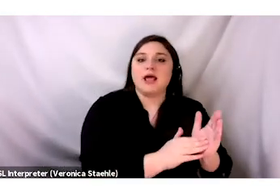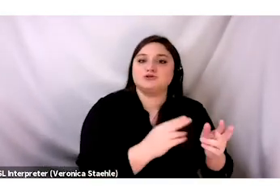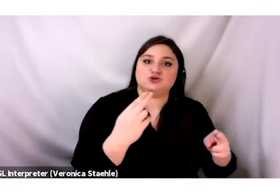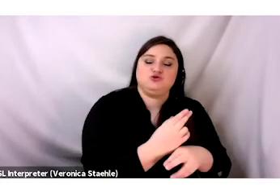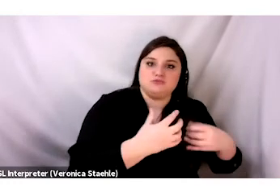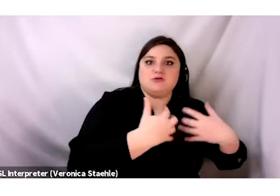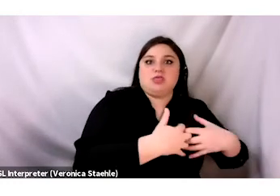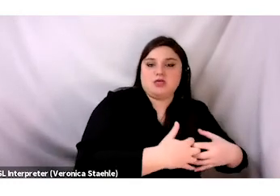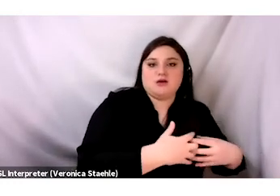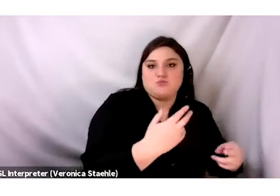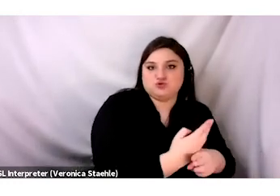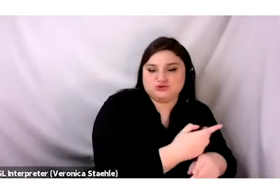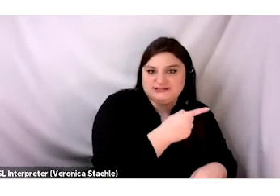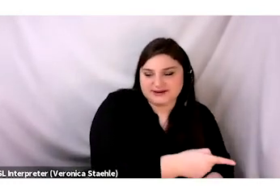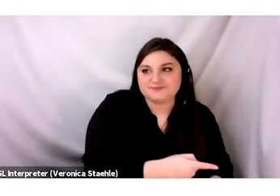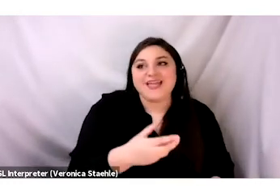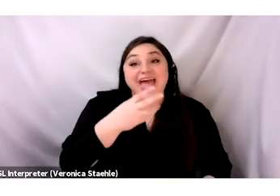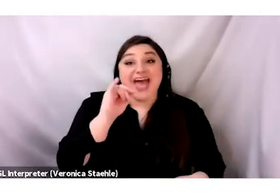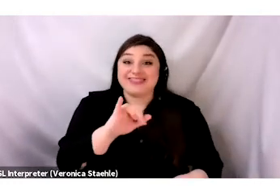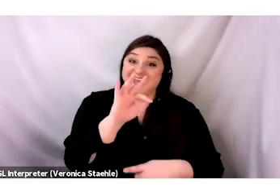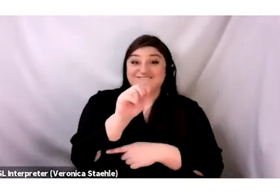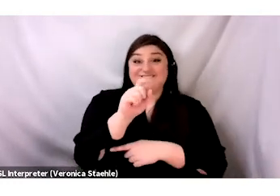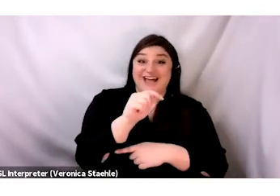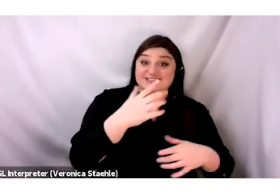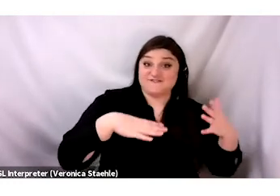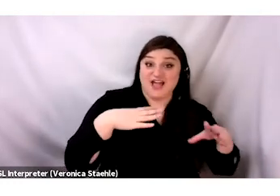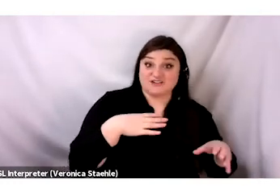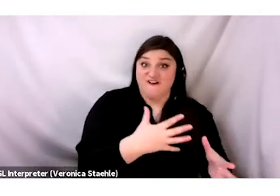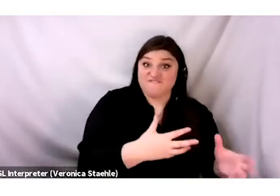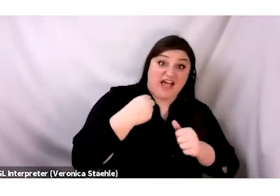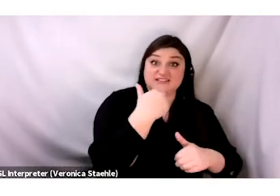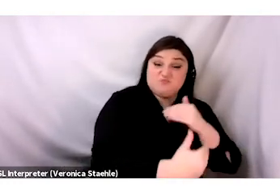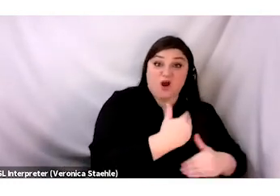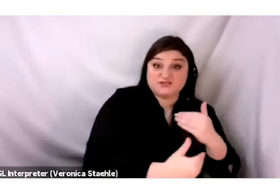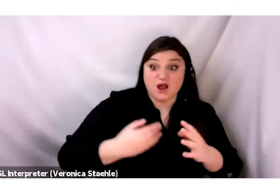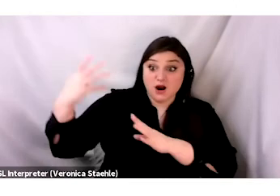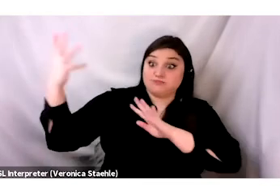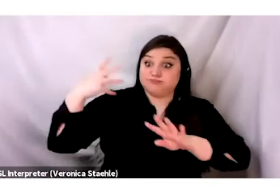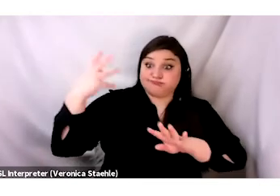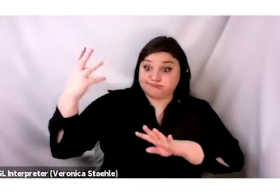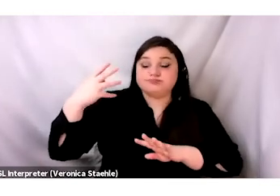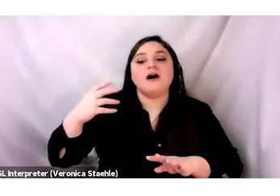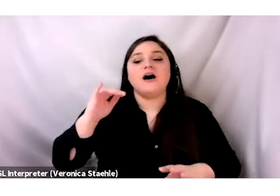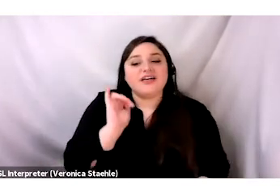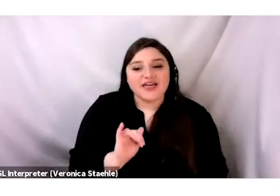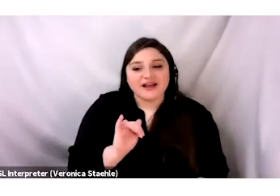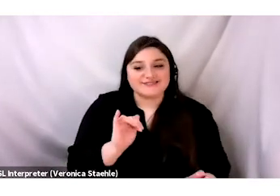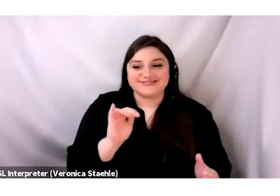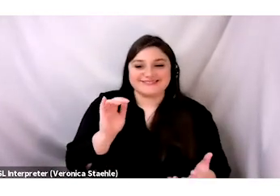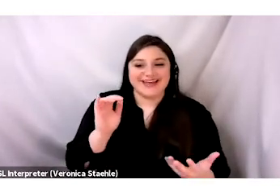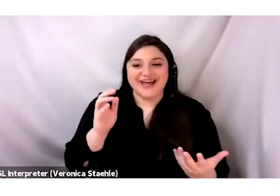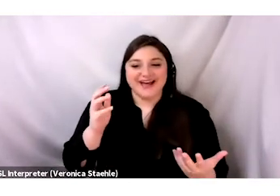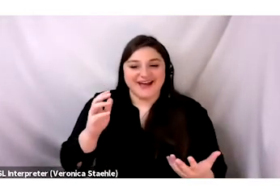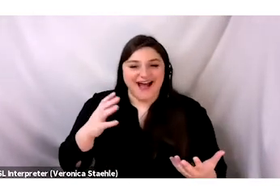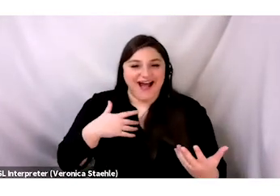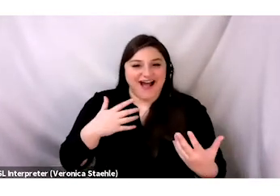of slowing down the process, where I found that definitely for me, it's a lot harder to find an item of clothing that you love from a thrift store than it is